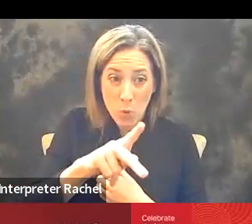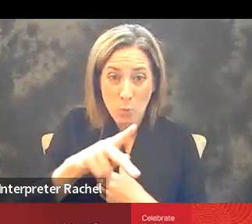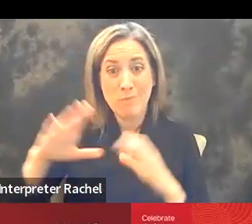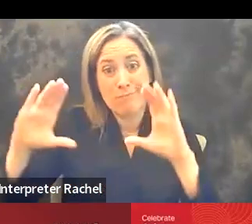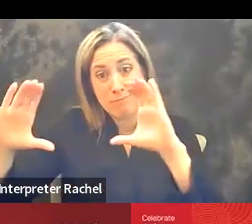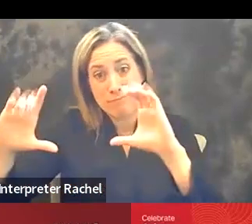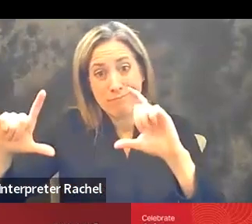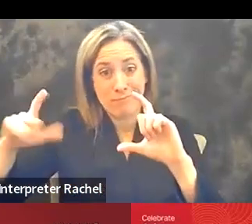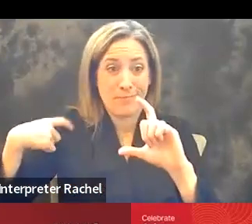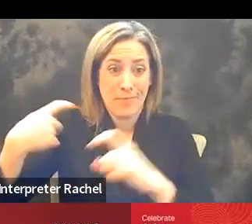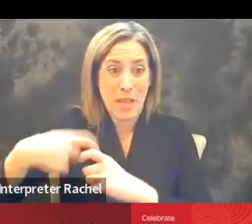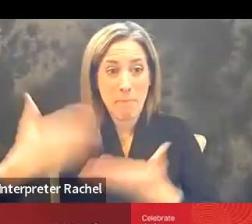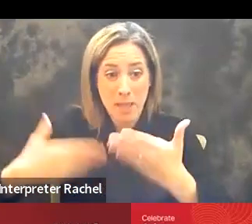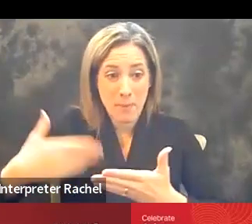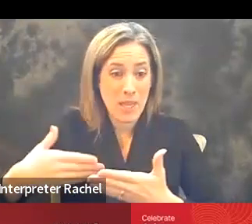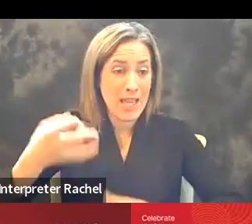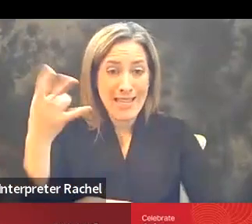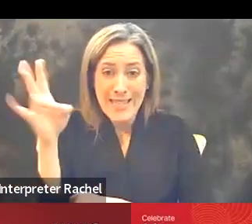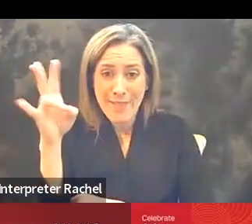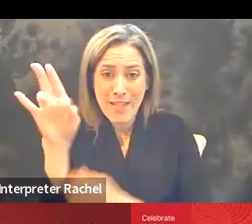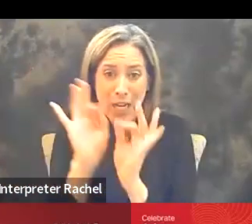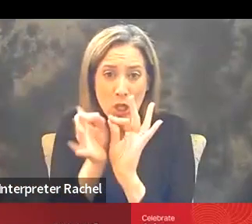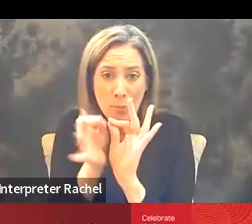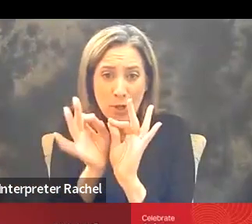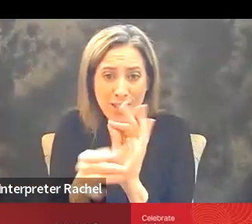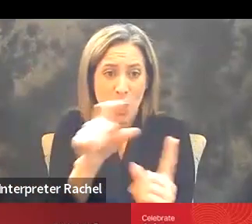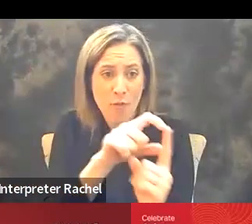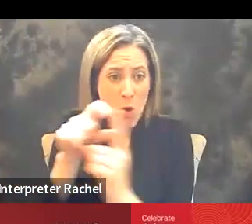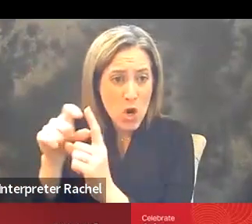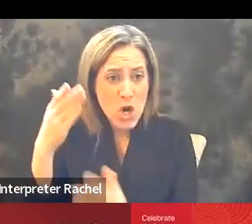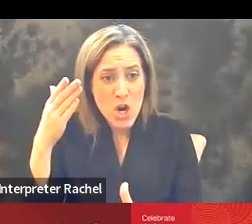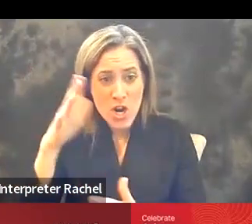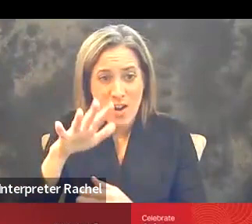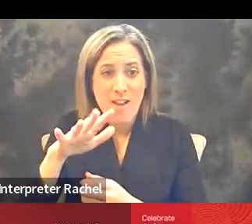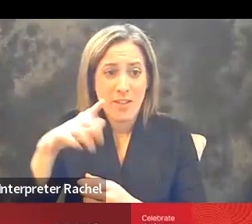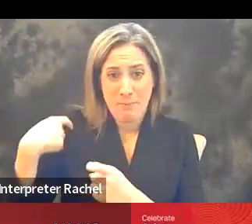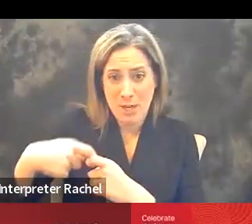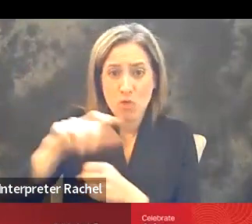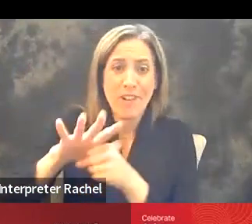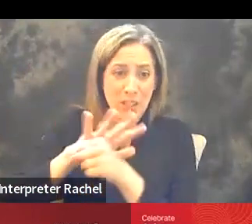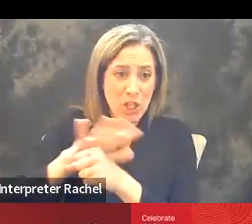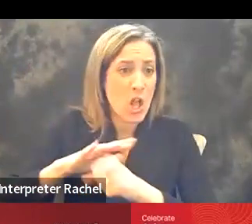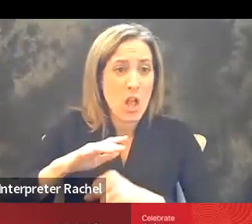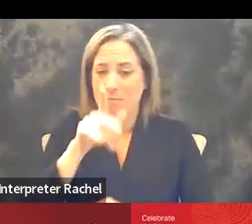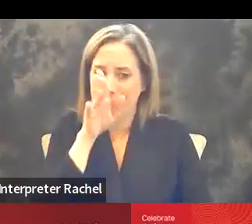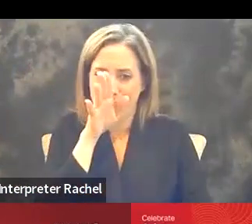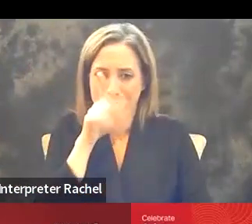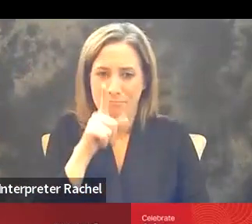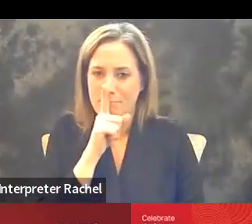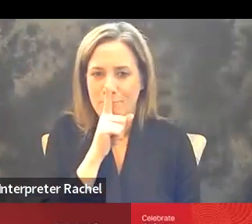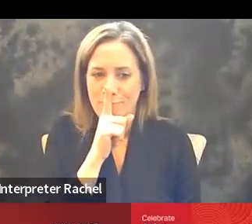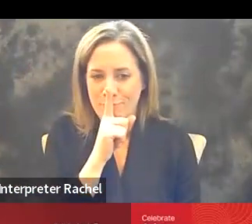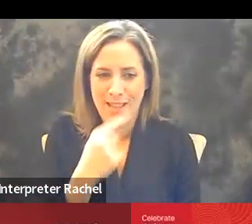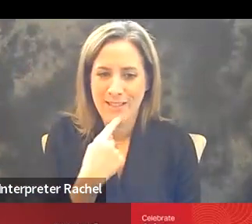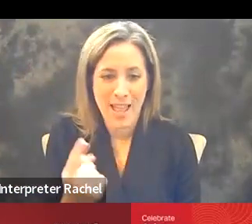there's 17 varieties of poop in different regional varieties of Spanish. We won't go through them.